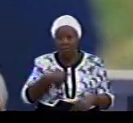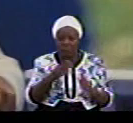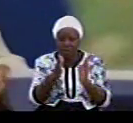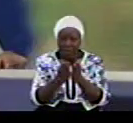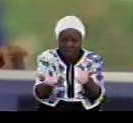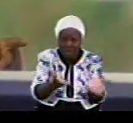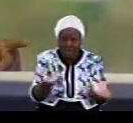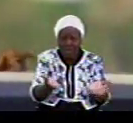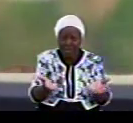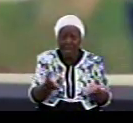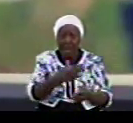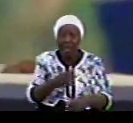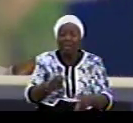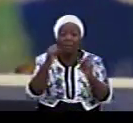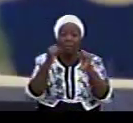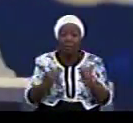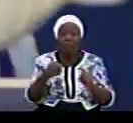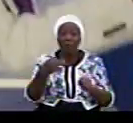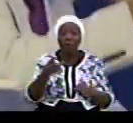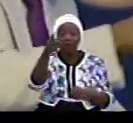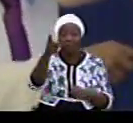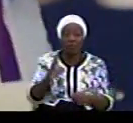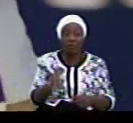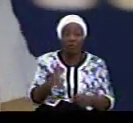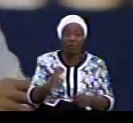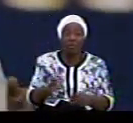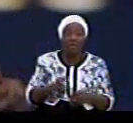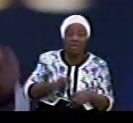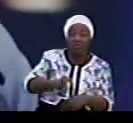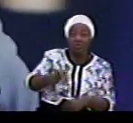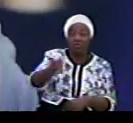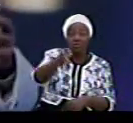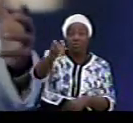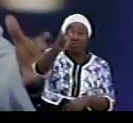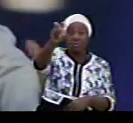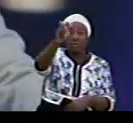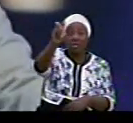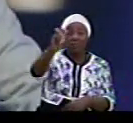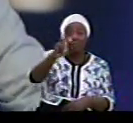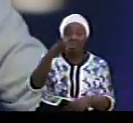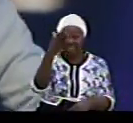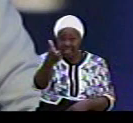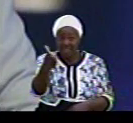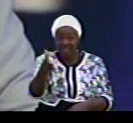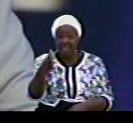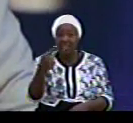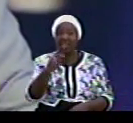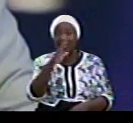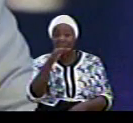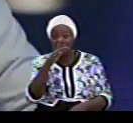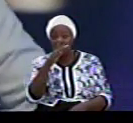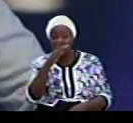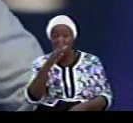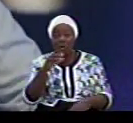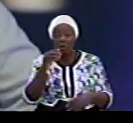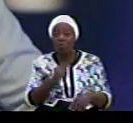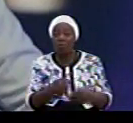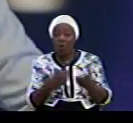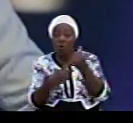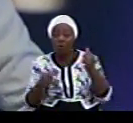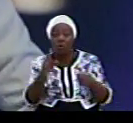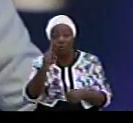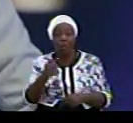the power of God traveled over there. The mother holding one leg, the